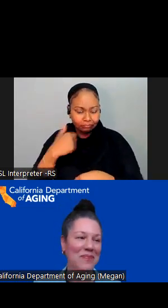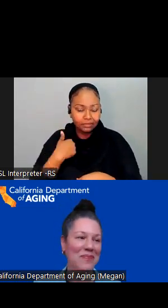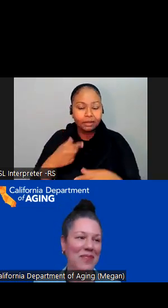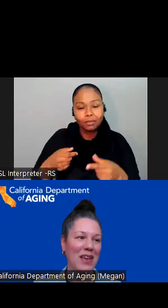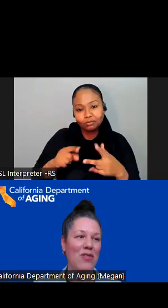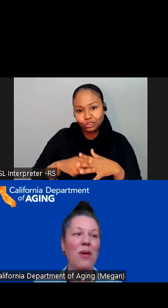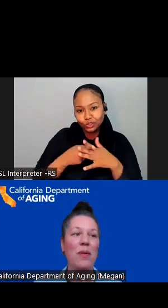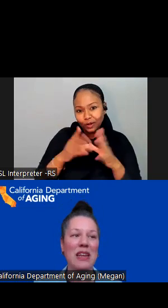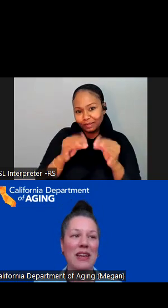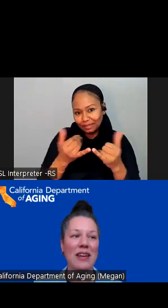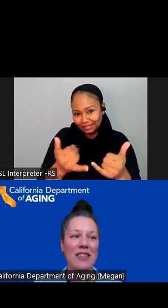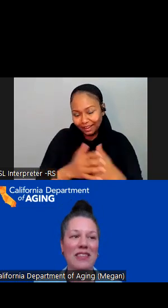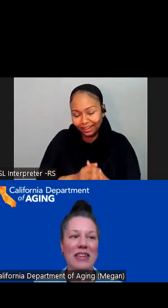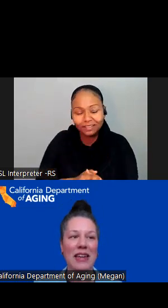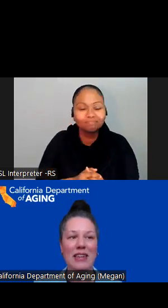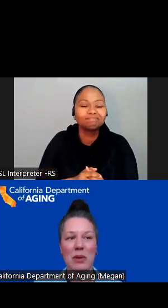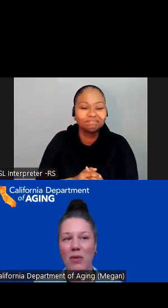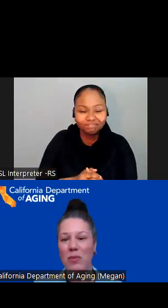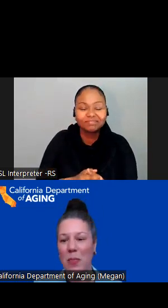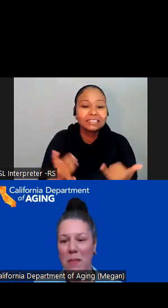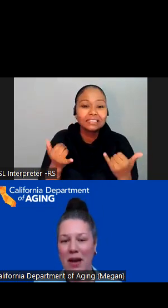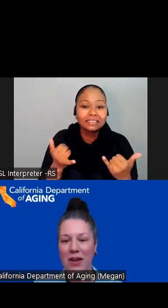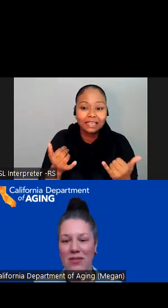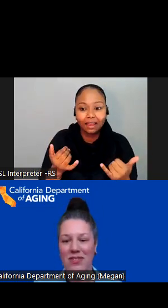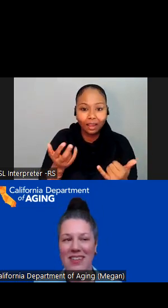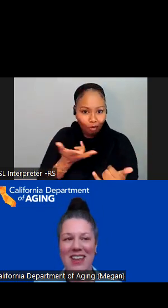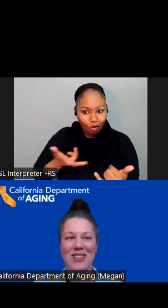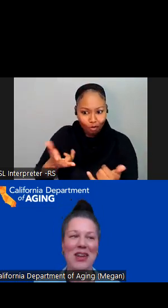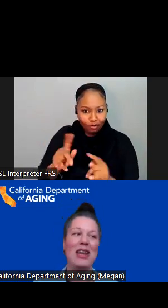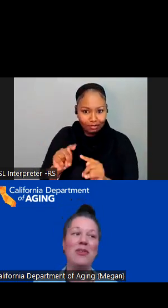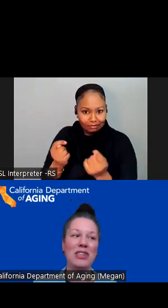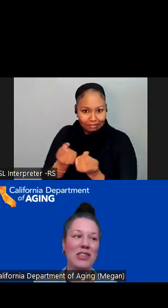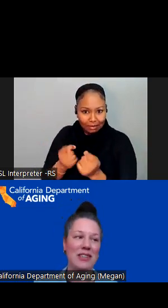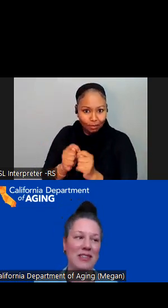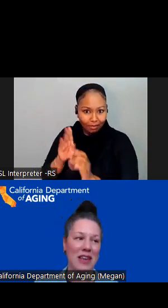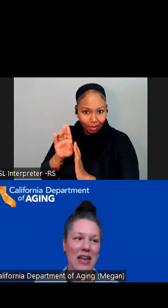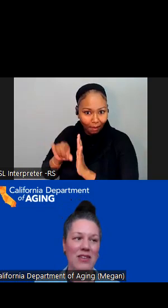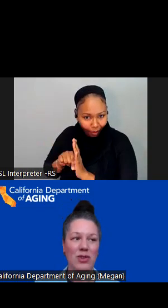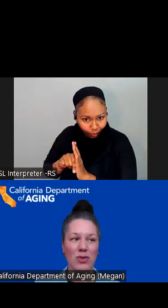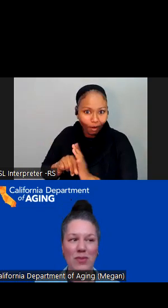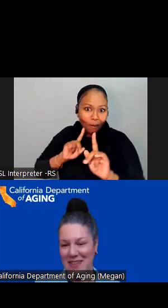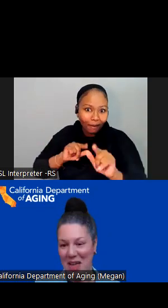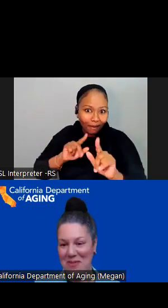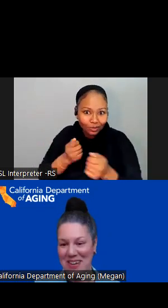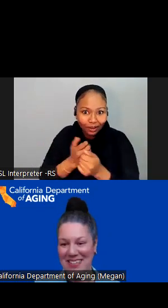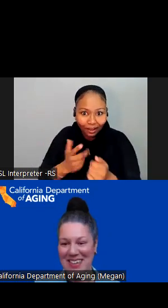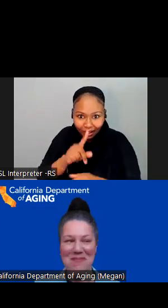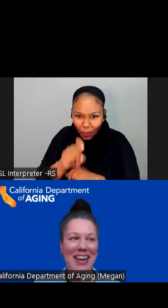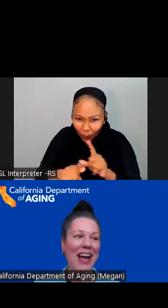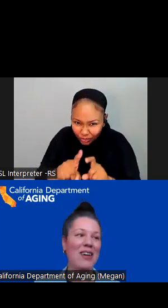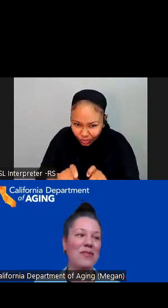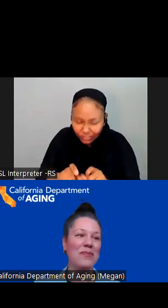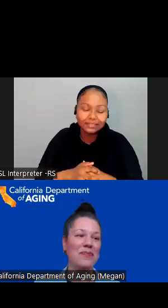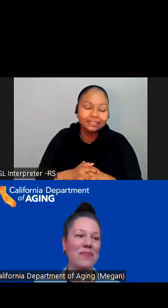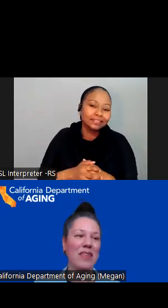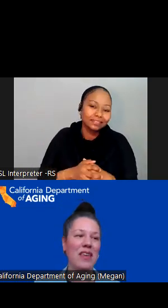today. Throughout the meeting, the CDA team and I will be in the background answering any questions, Zoom and otherwise, that you